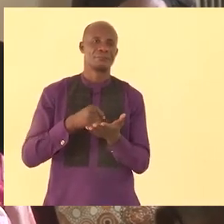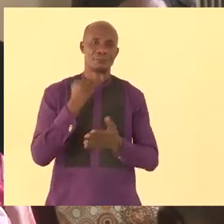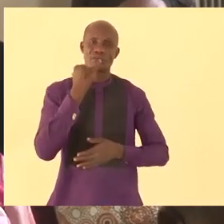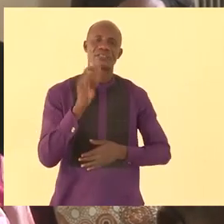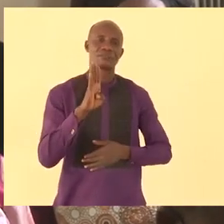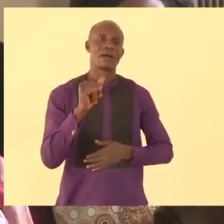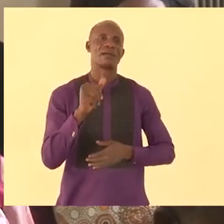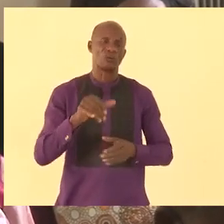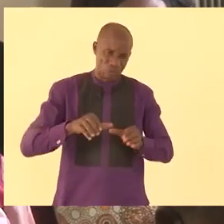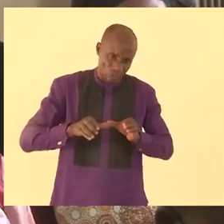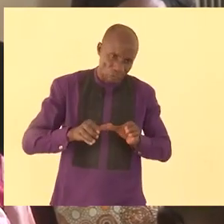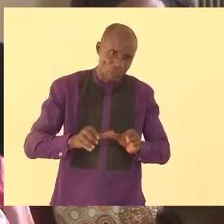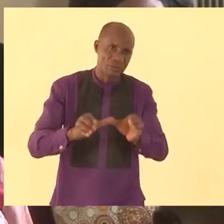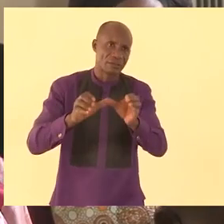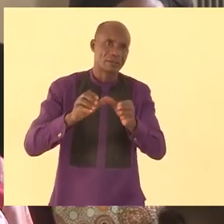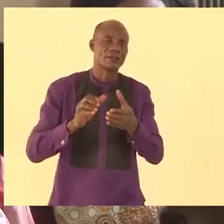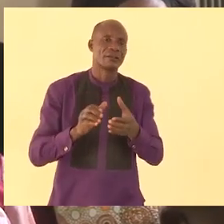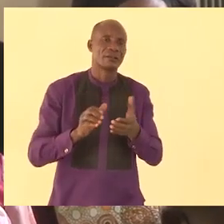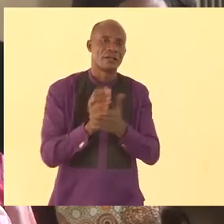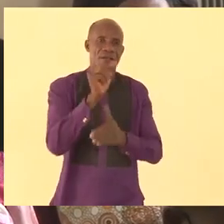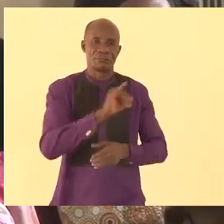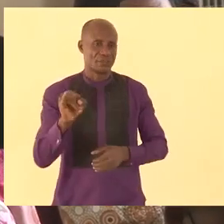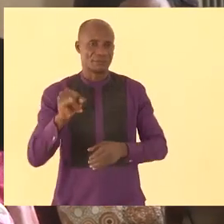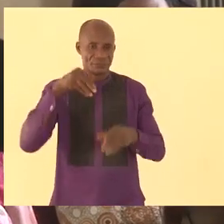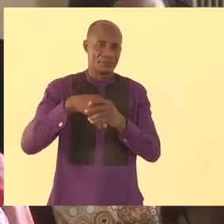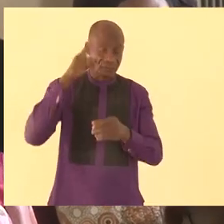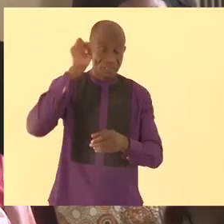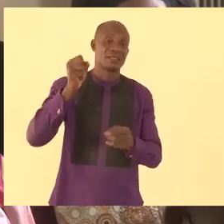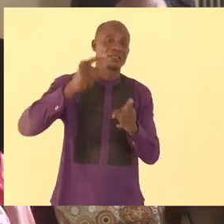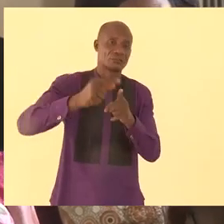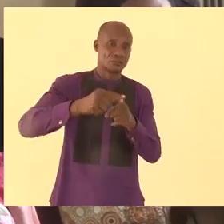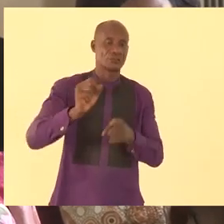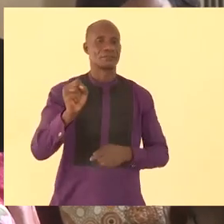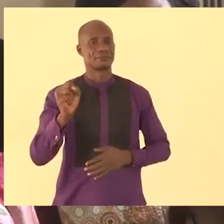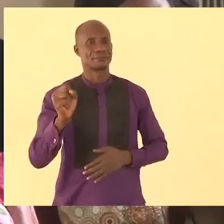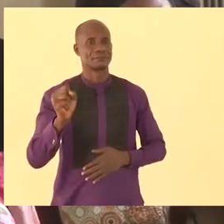Is by constantly believing in his word.